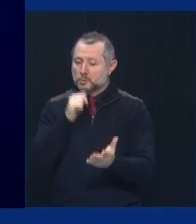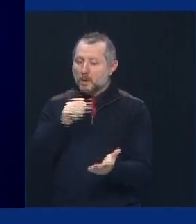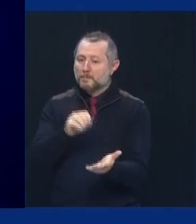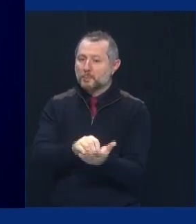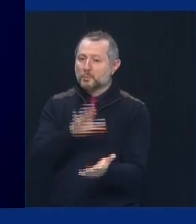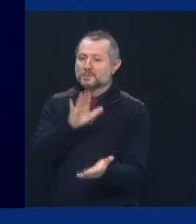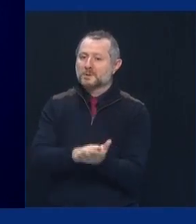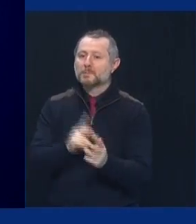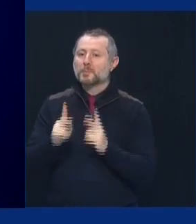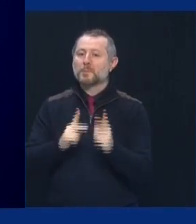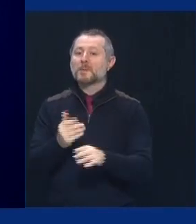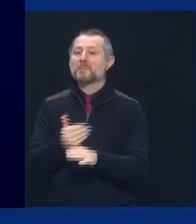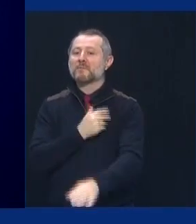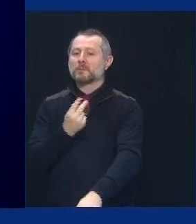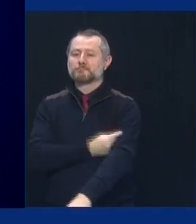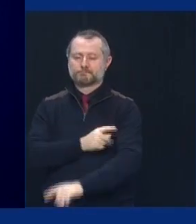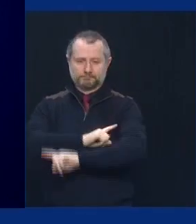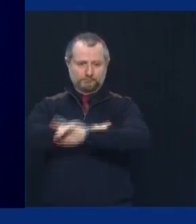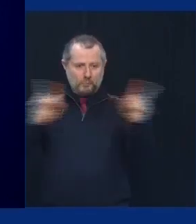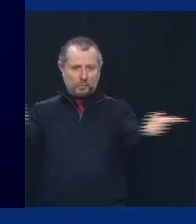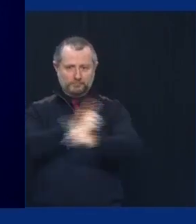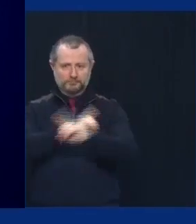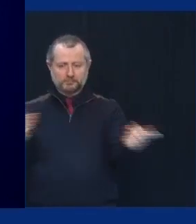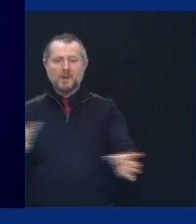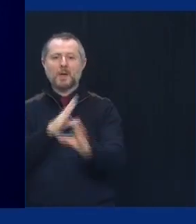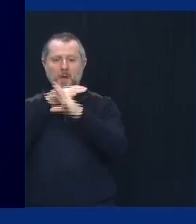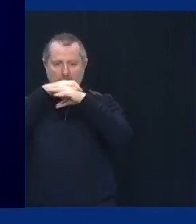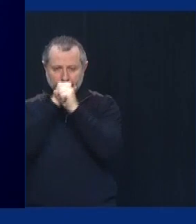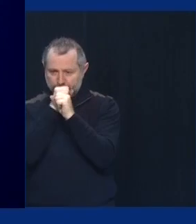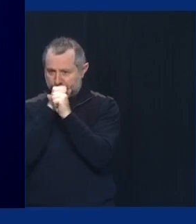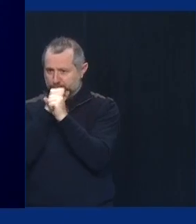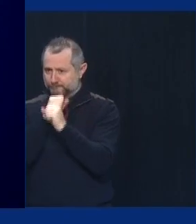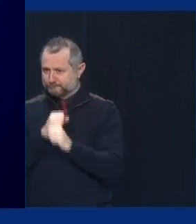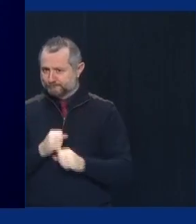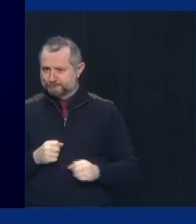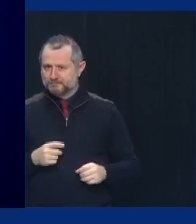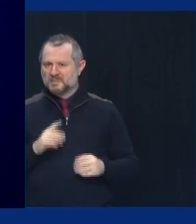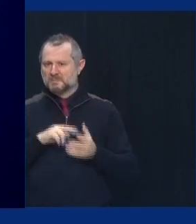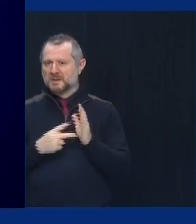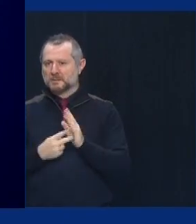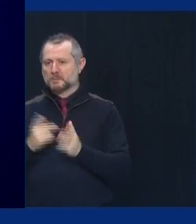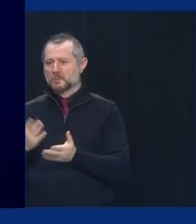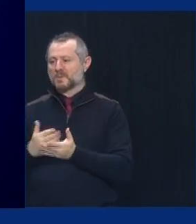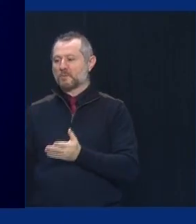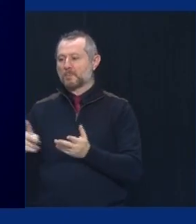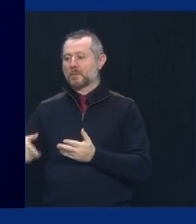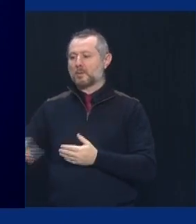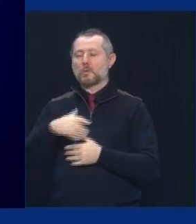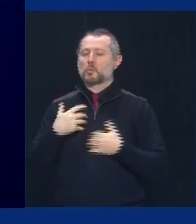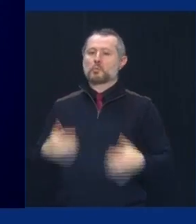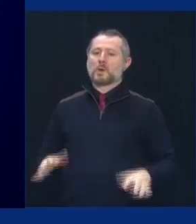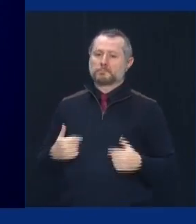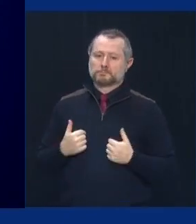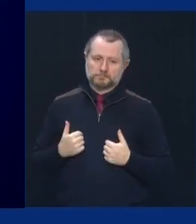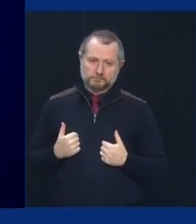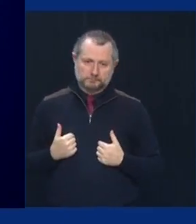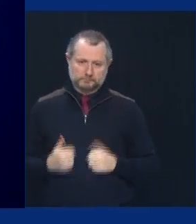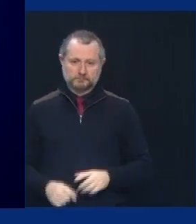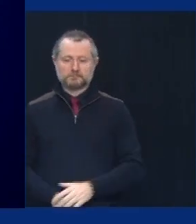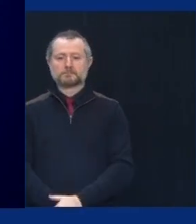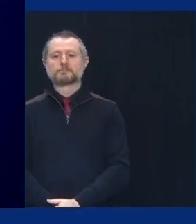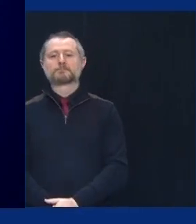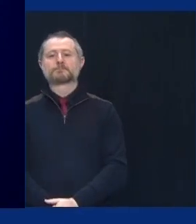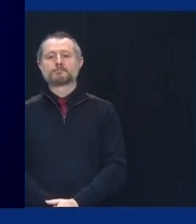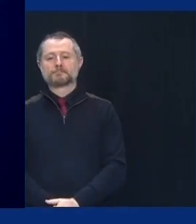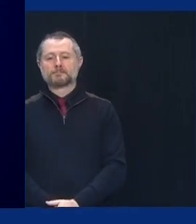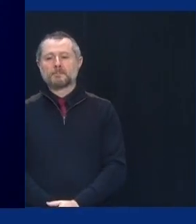they got a vaccination, and I think would have been a real exclusion, frankly, of the undocumented community. And we raised